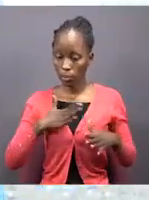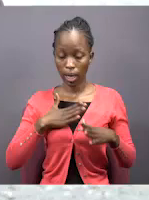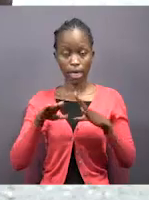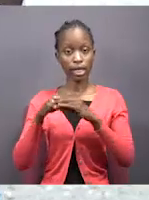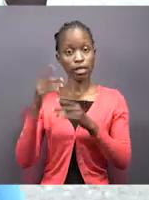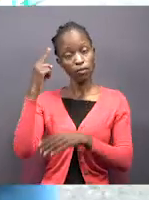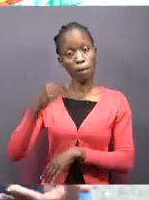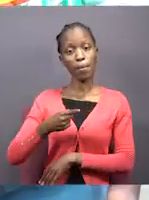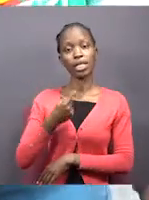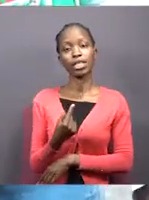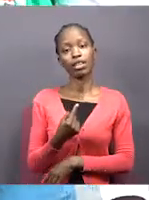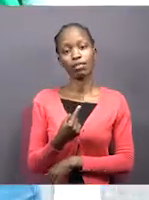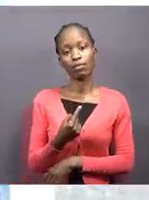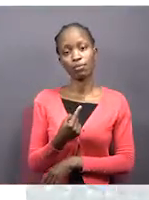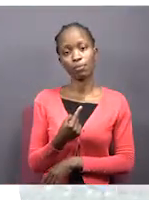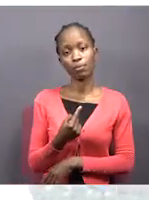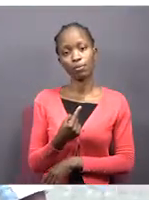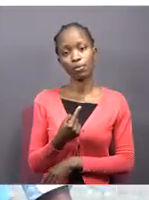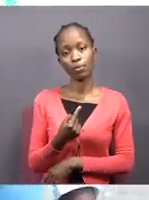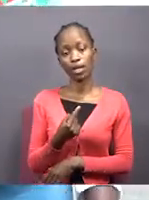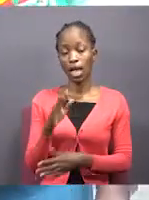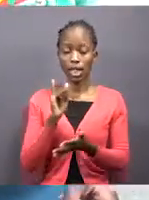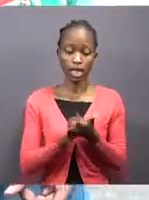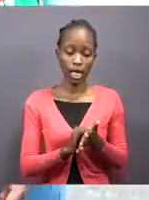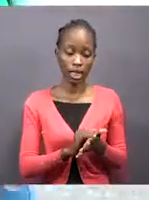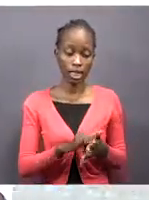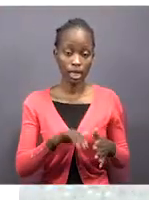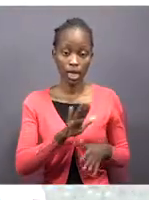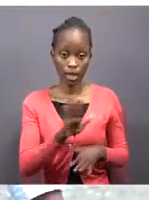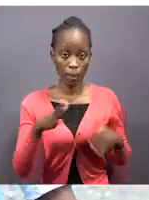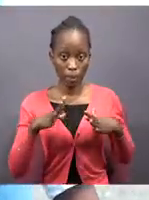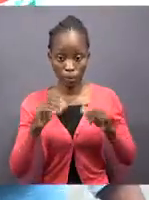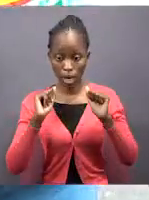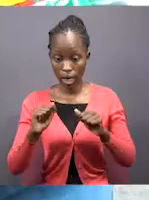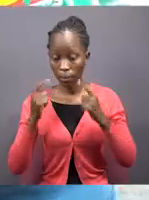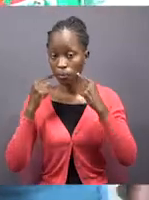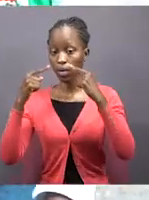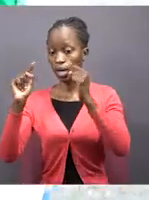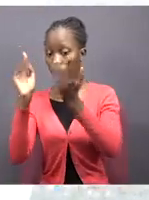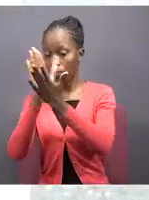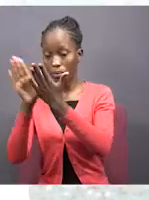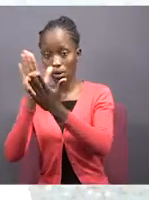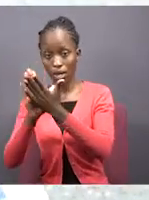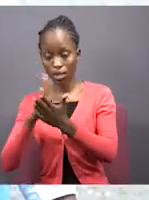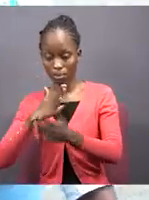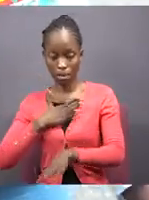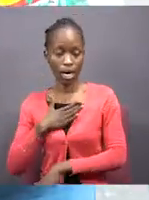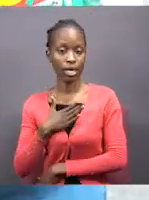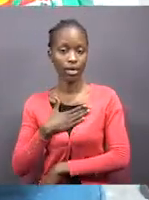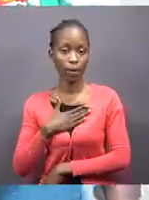myself, that they may proclaim my praise, that they may proclaim